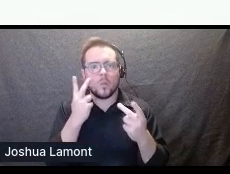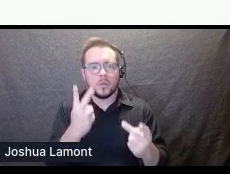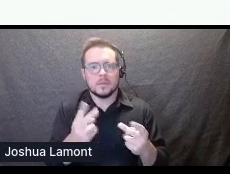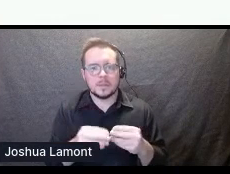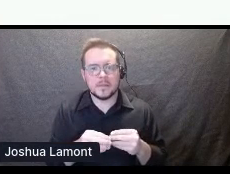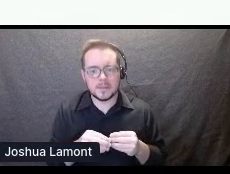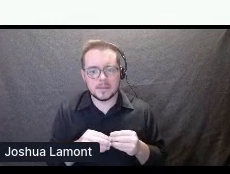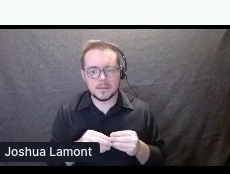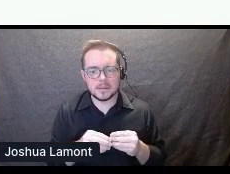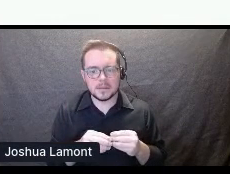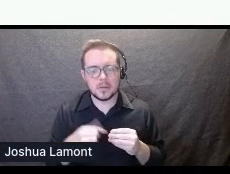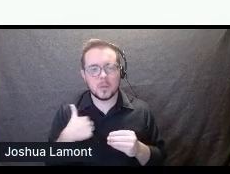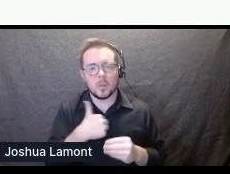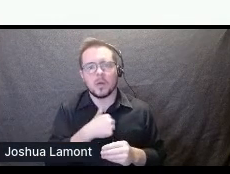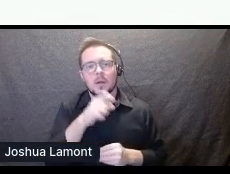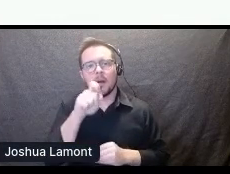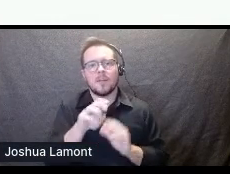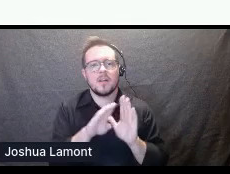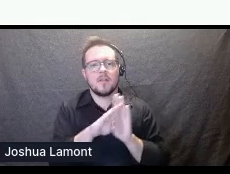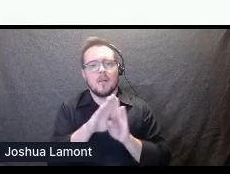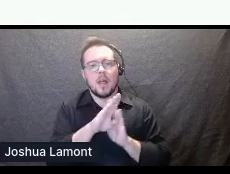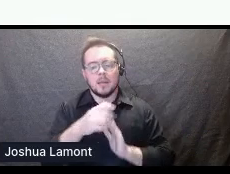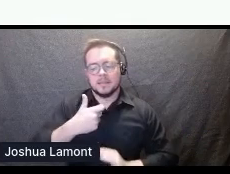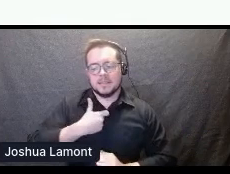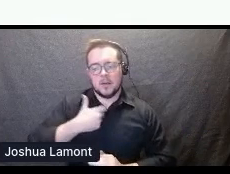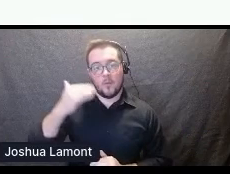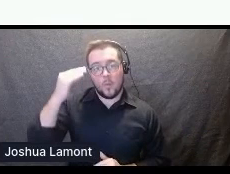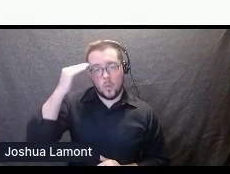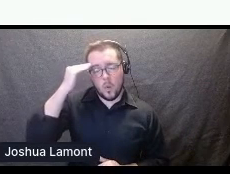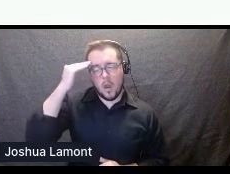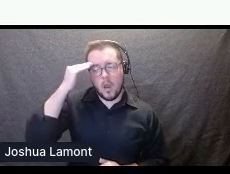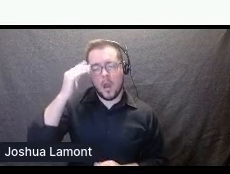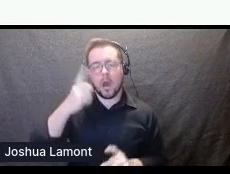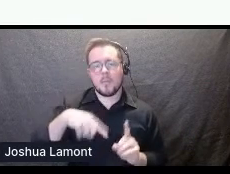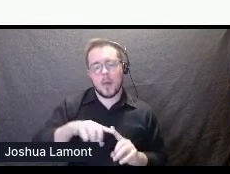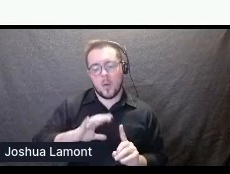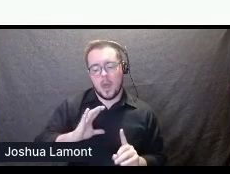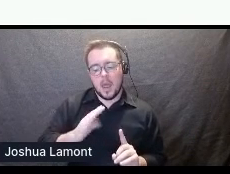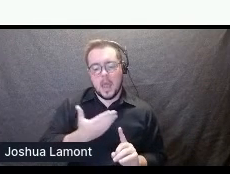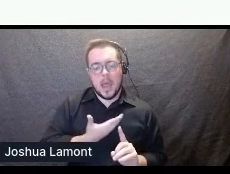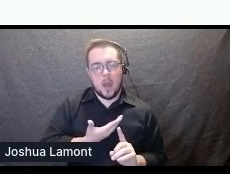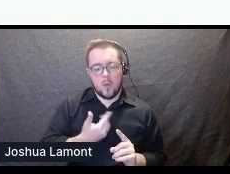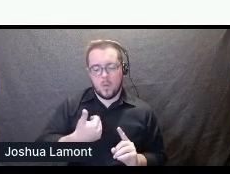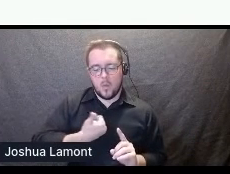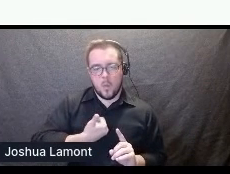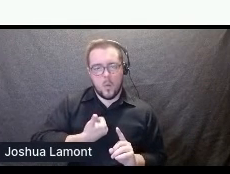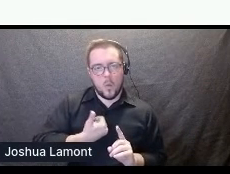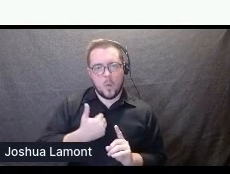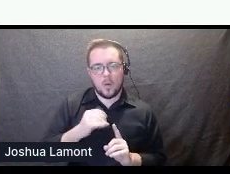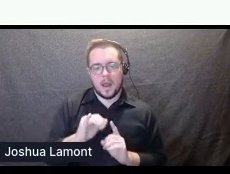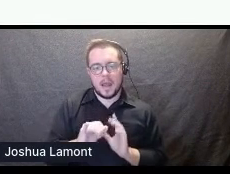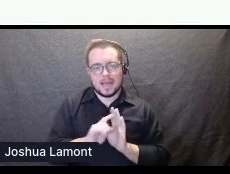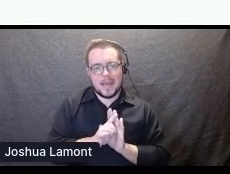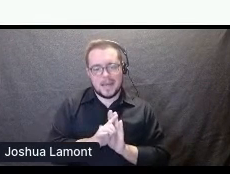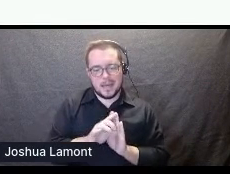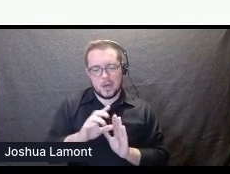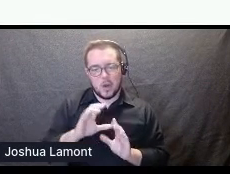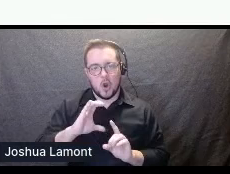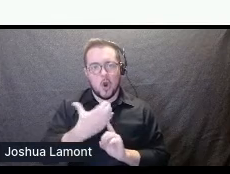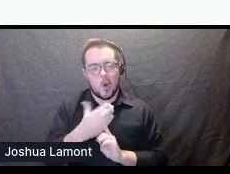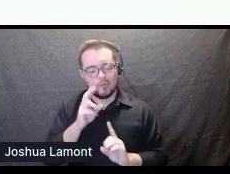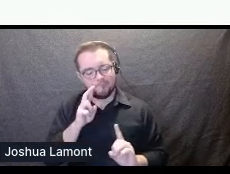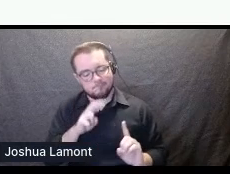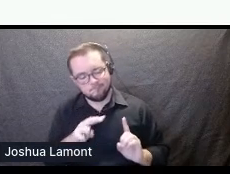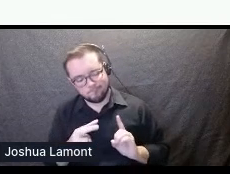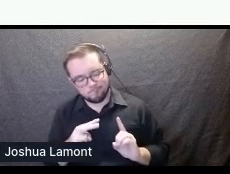So we have to develop self-awareness about our own identities and cultural lenses, know what they are,